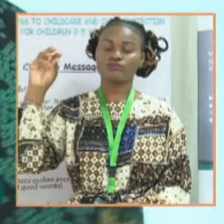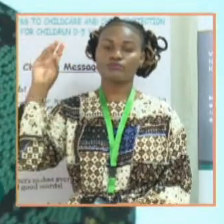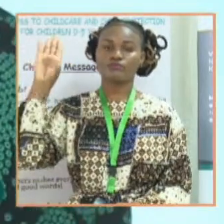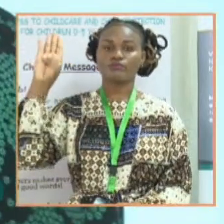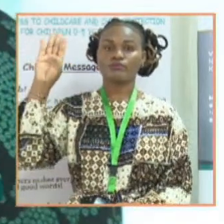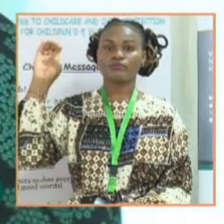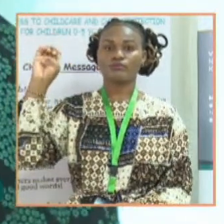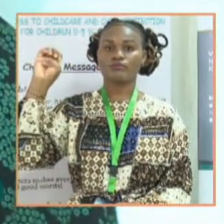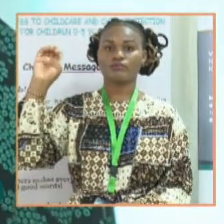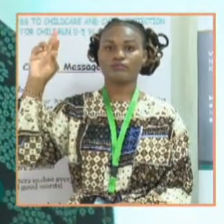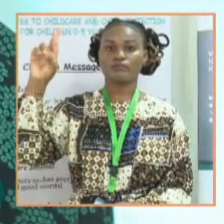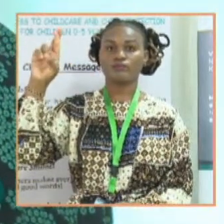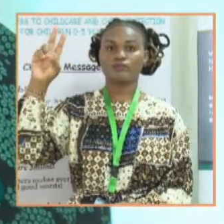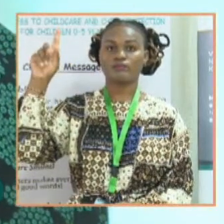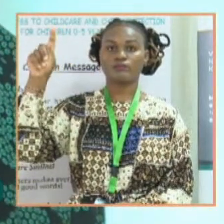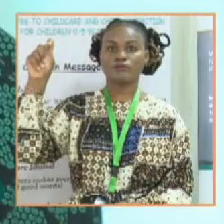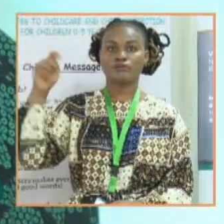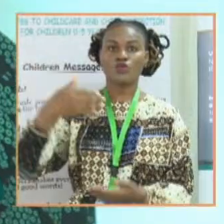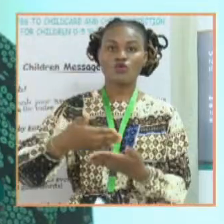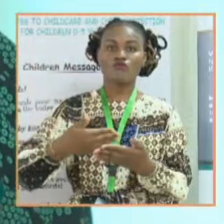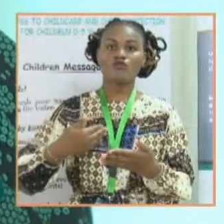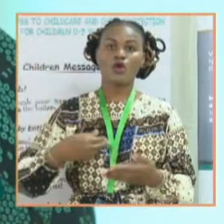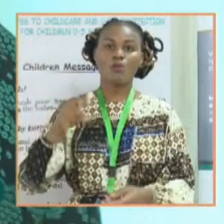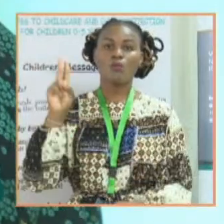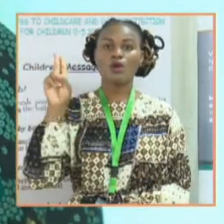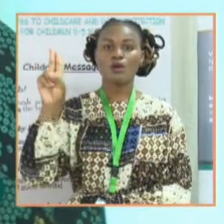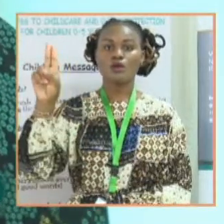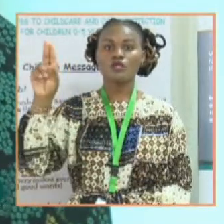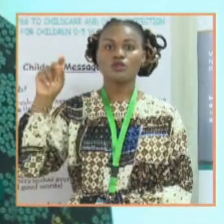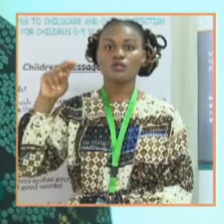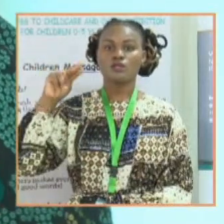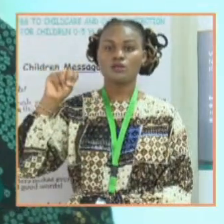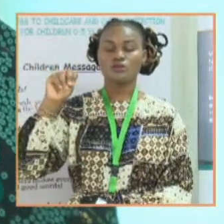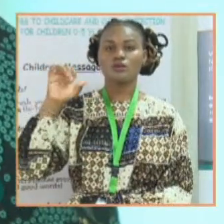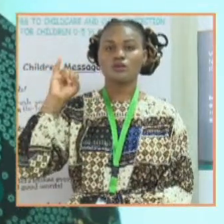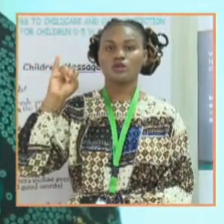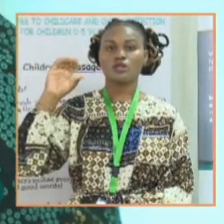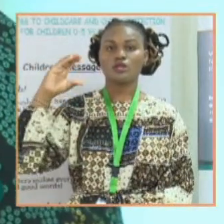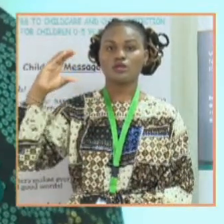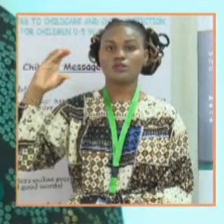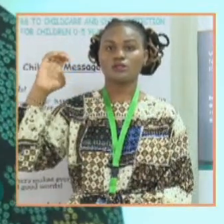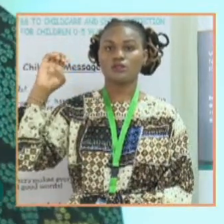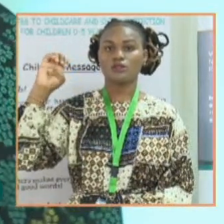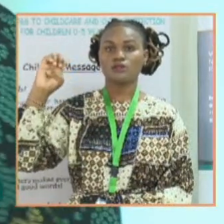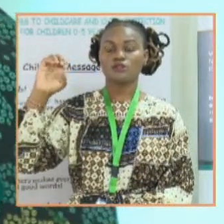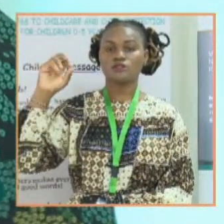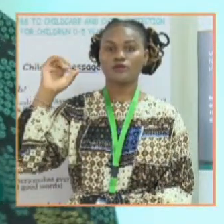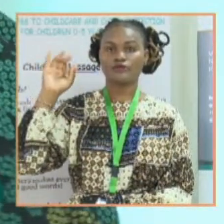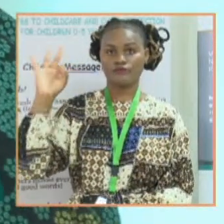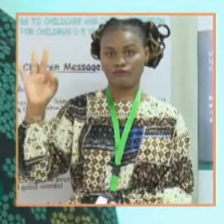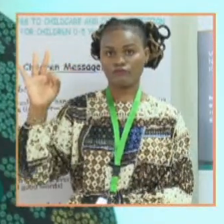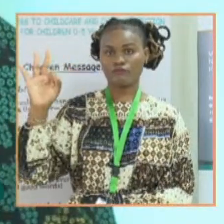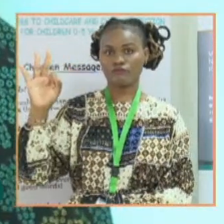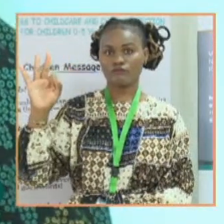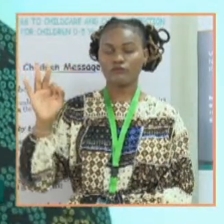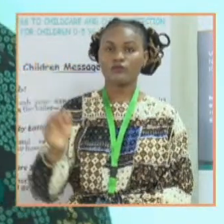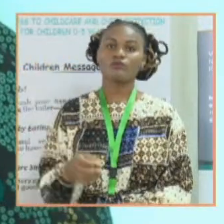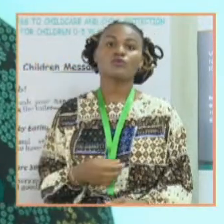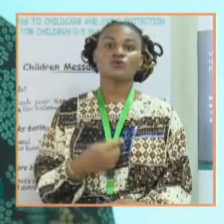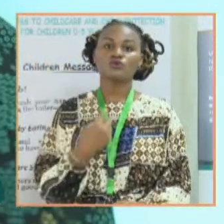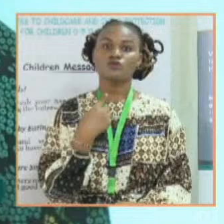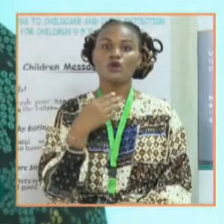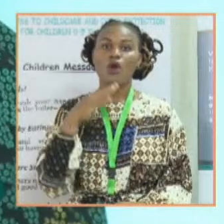Thanks a lot. Two questions. One, expenditure seems quite long. It's one thing to allocate money, it's the other to receive and